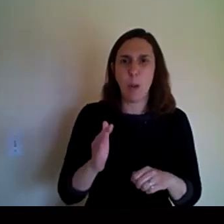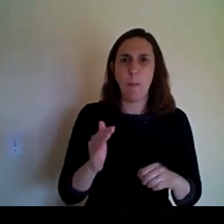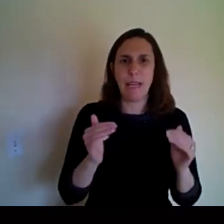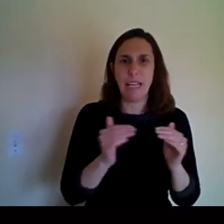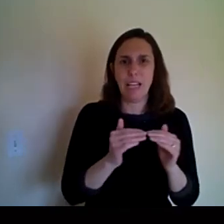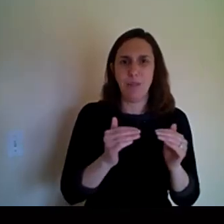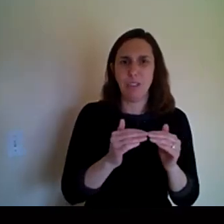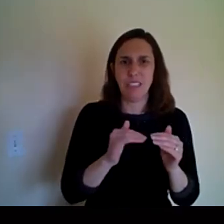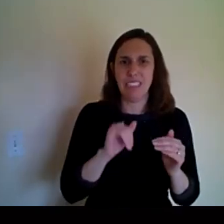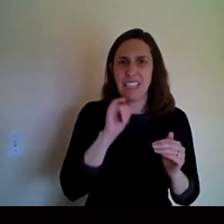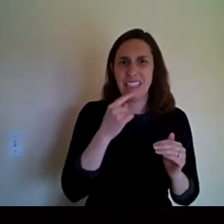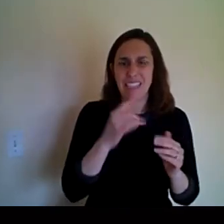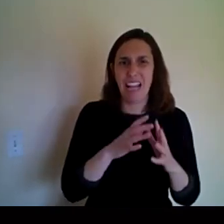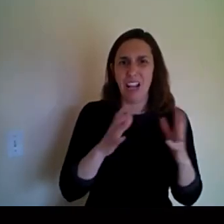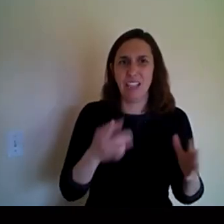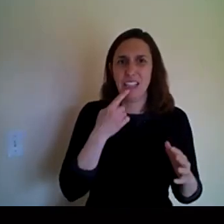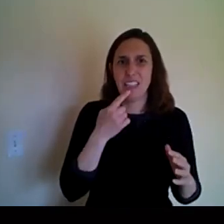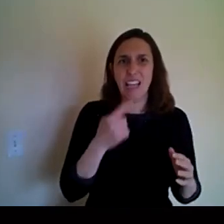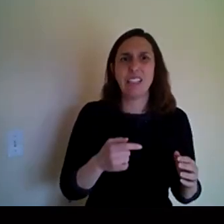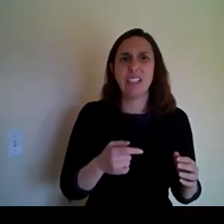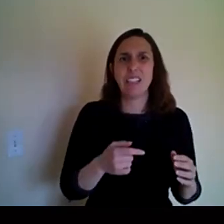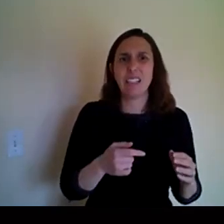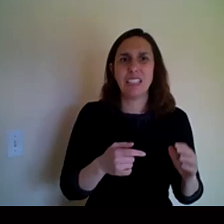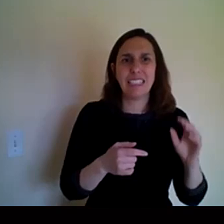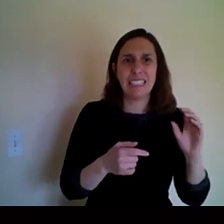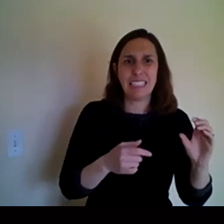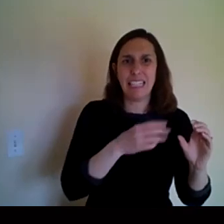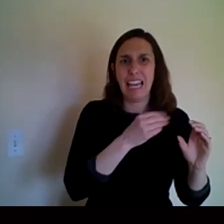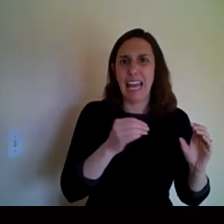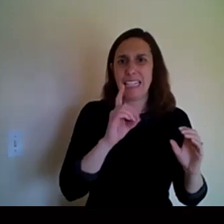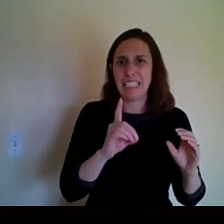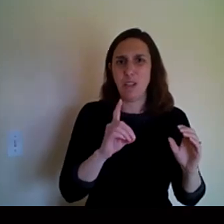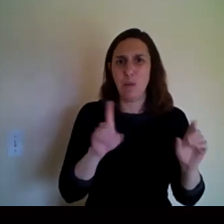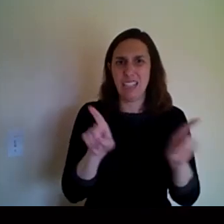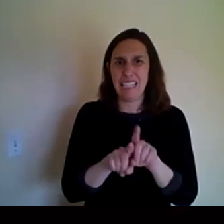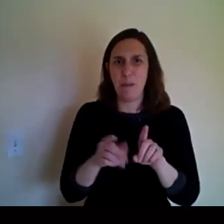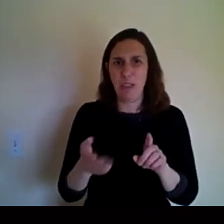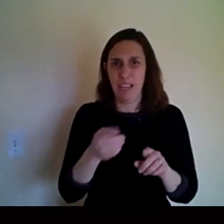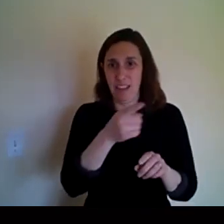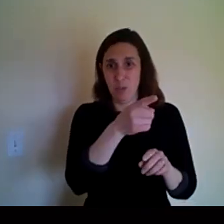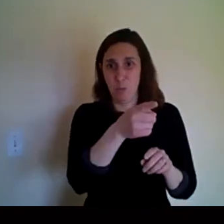us. This is just telling us C and D were the same thing.